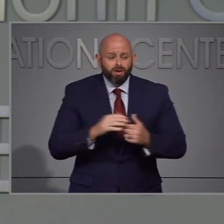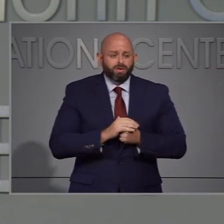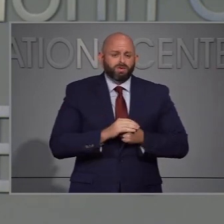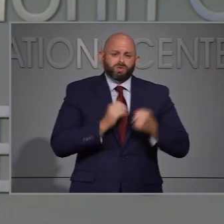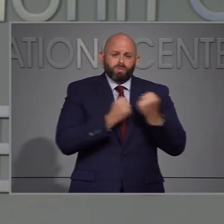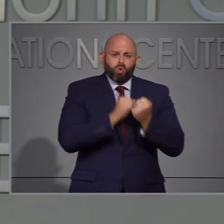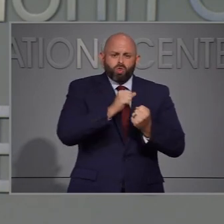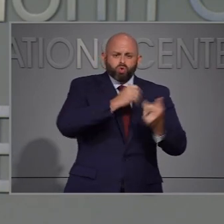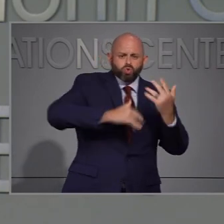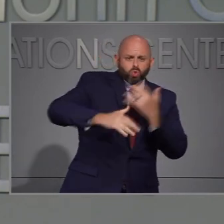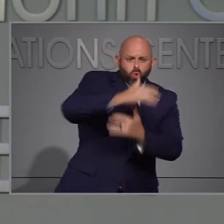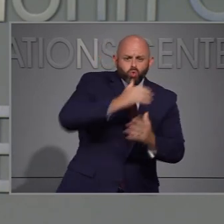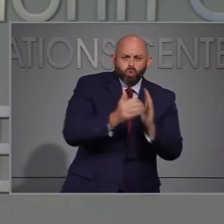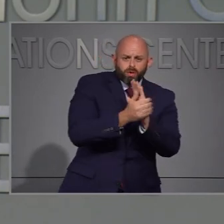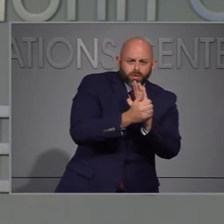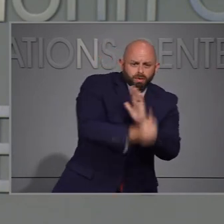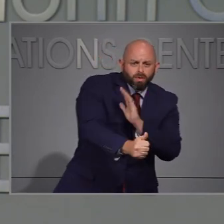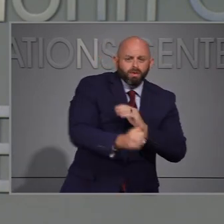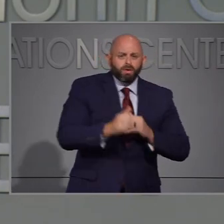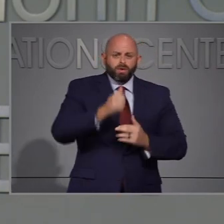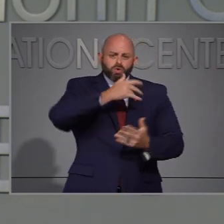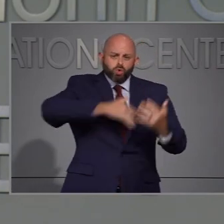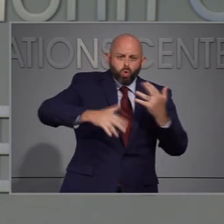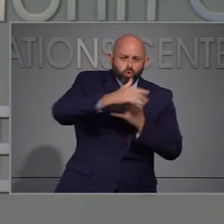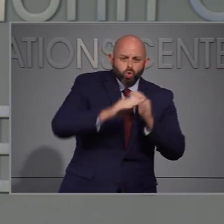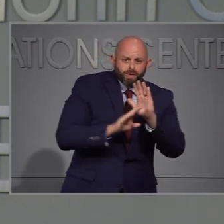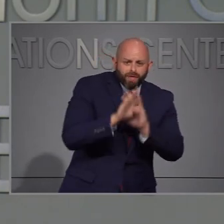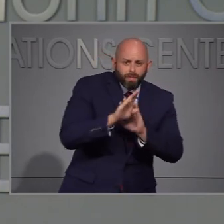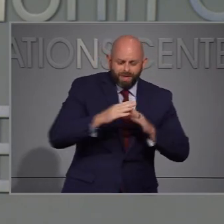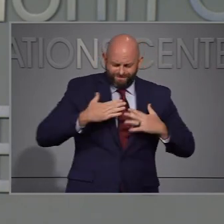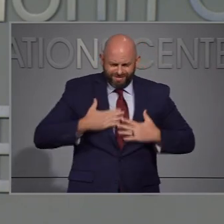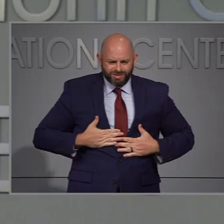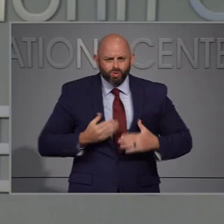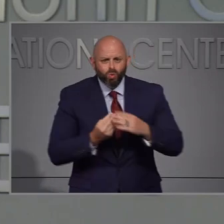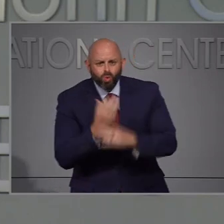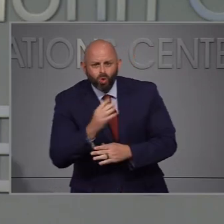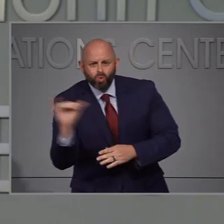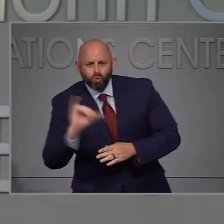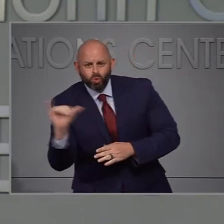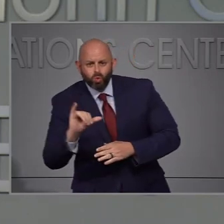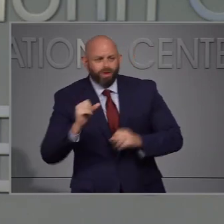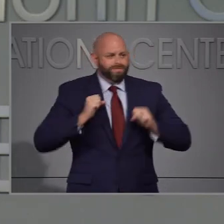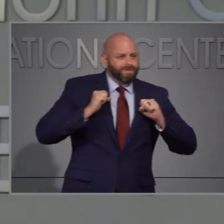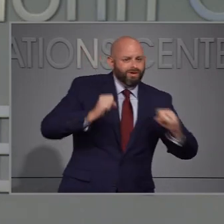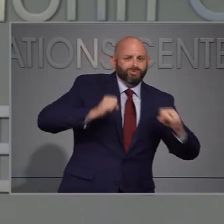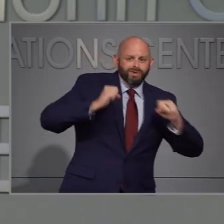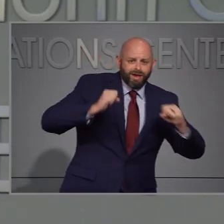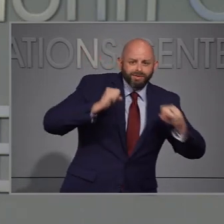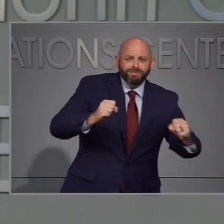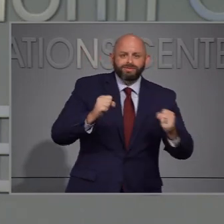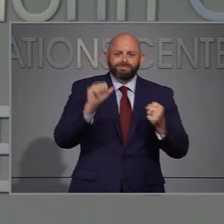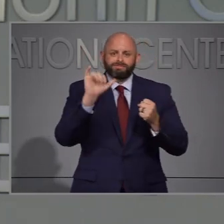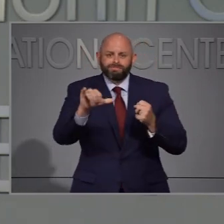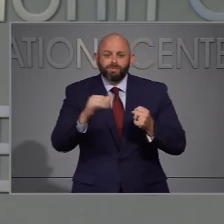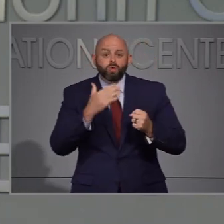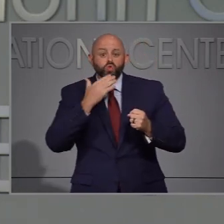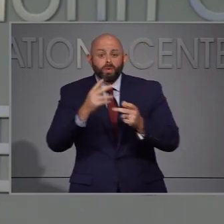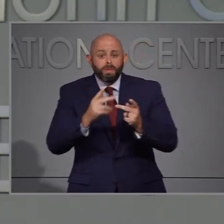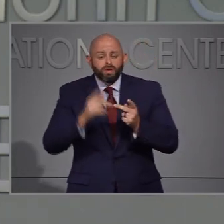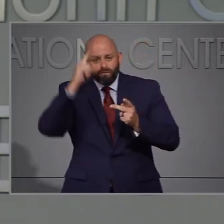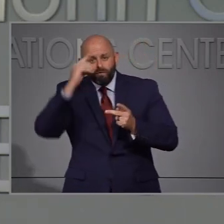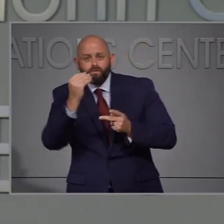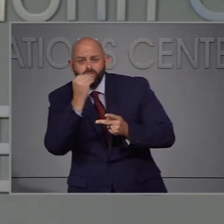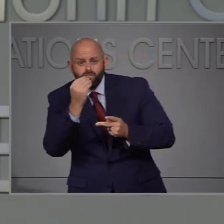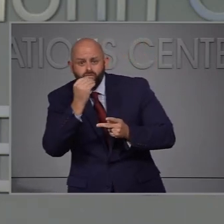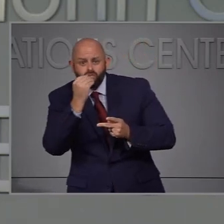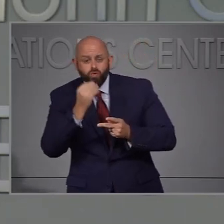children's social, emotional, and physical development. They're reliable sources of good meals, and they are a